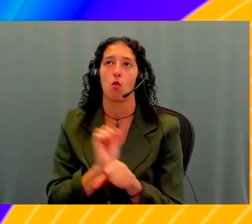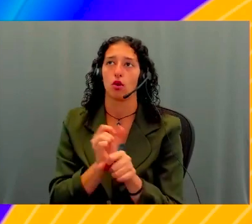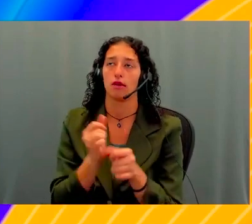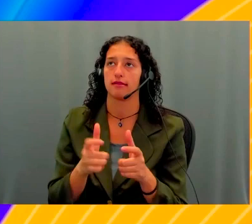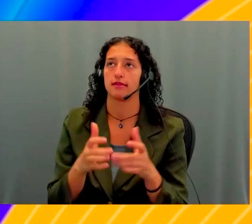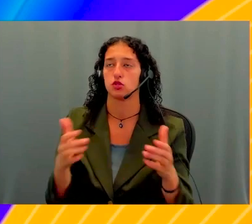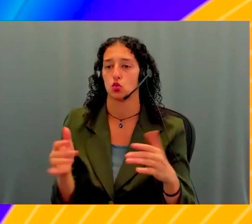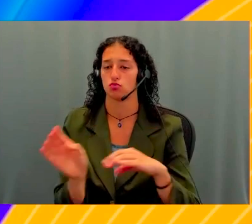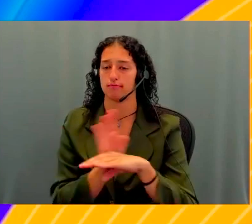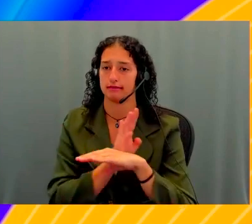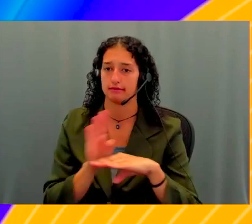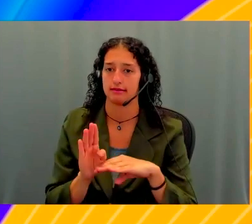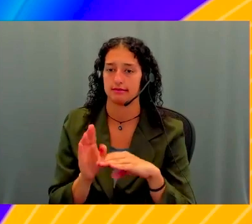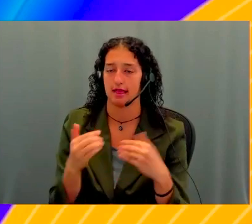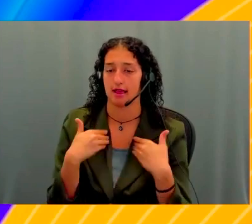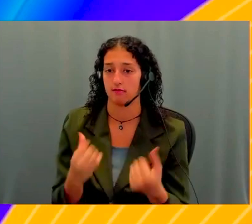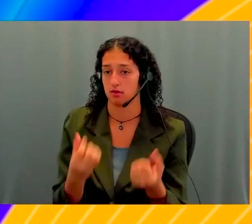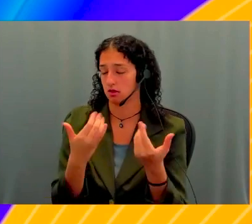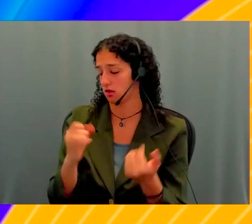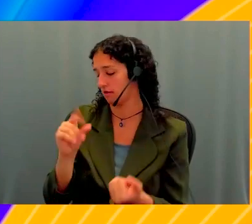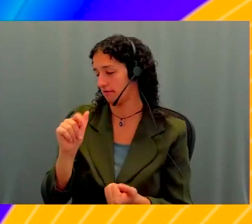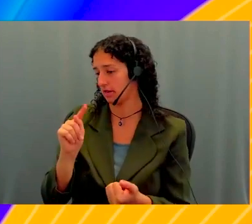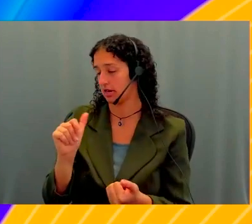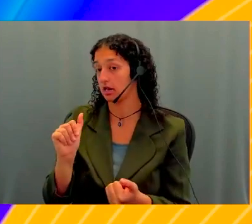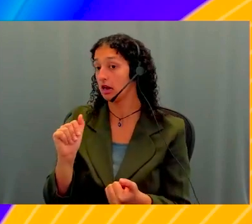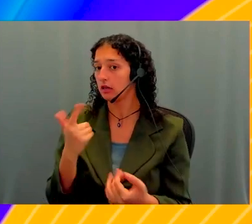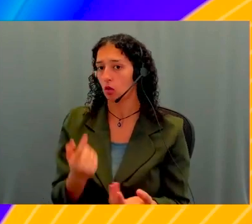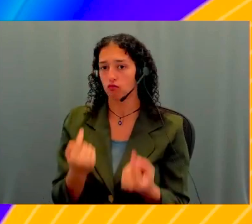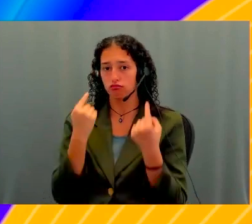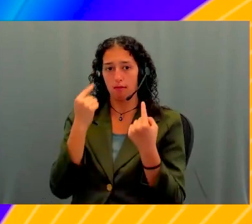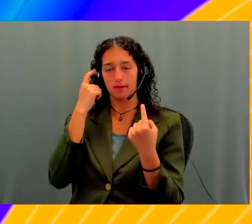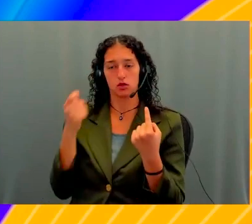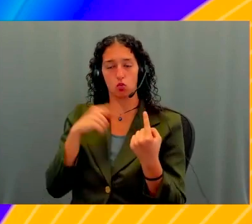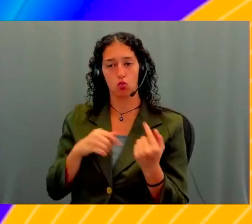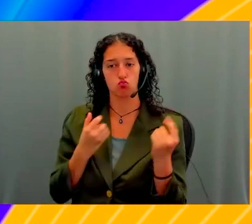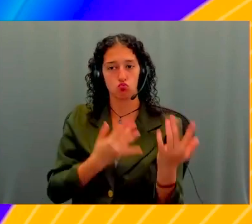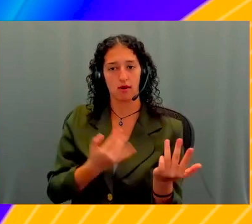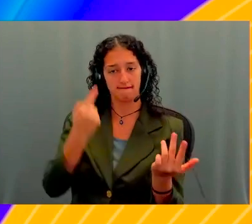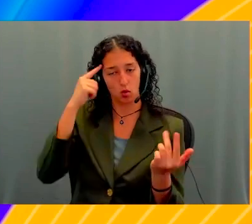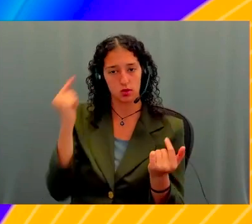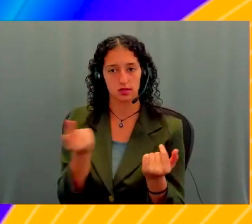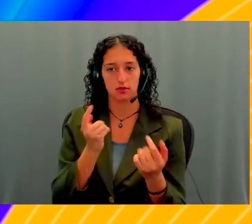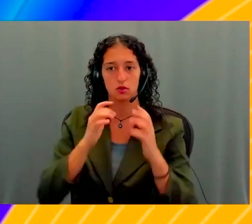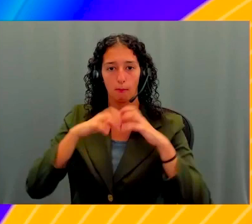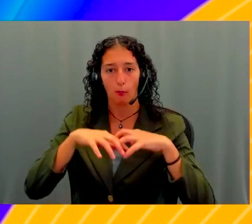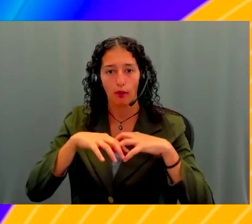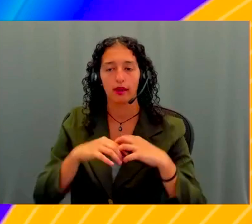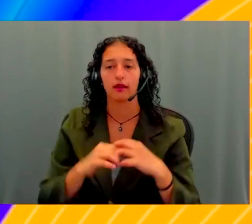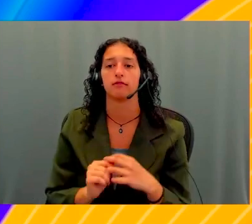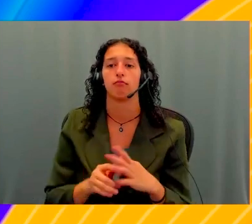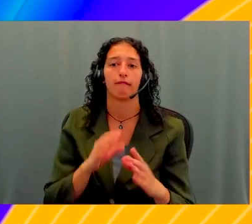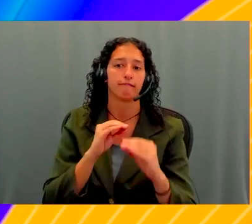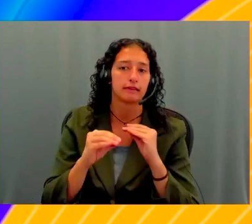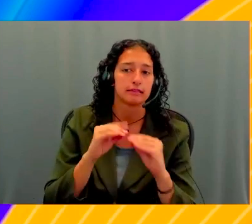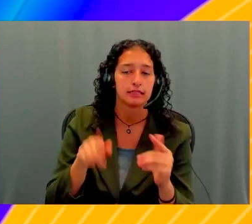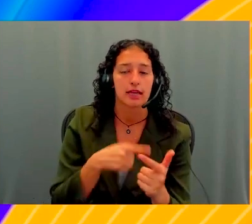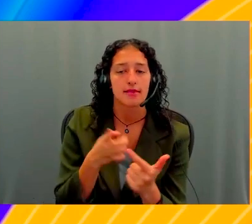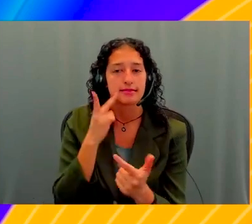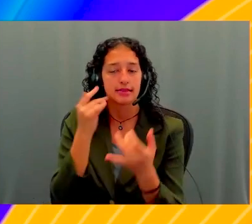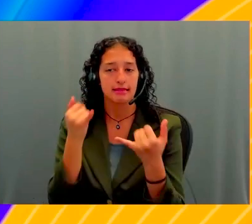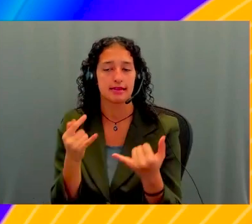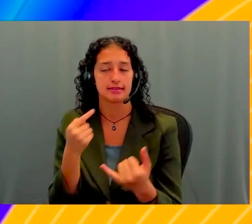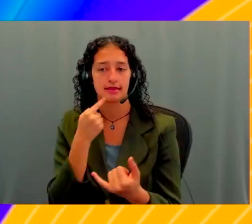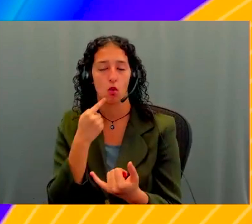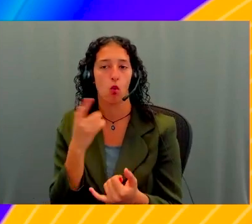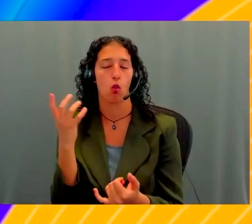it's kind of overwhelming because they're used to having to wait till something breaks, going out and fixing it, and they see this and they're like, wow, this is really fantastic.